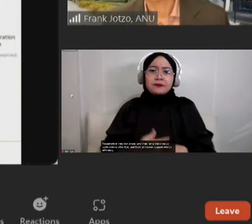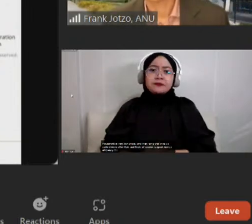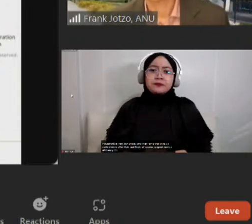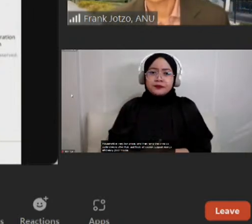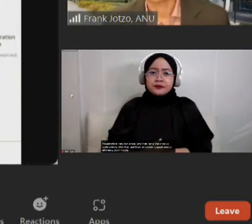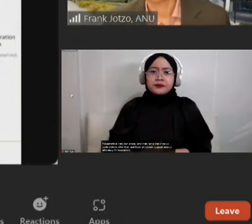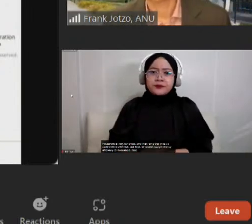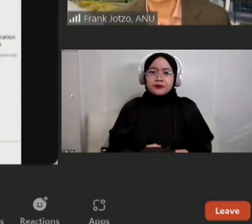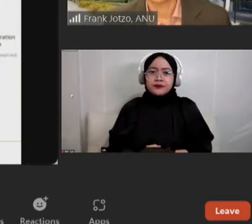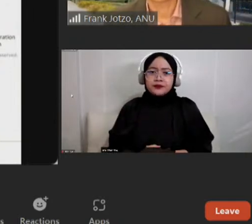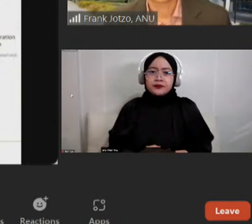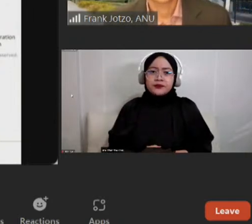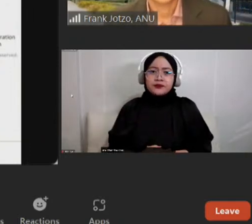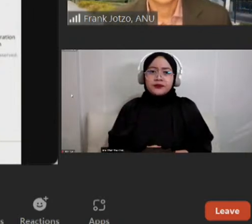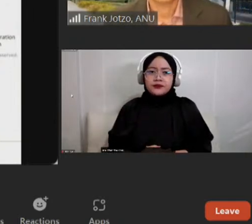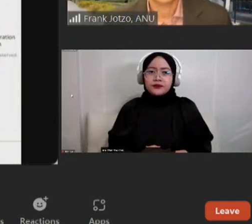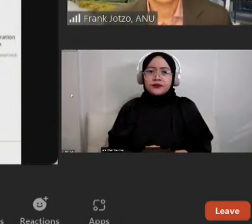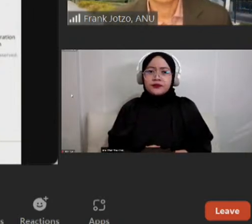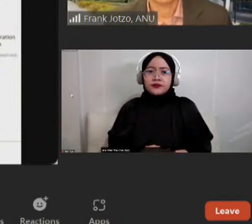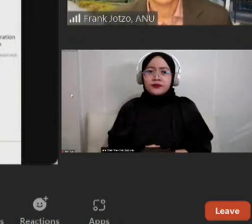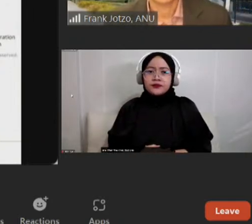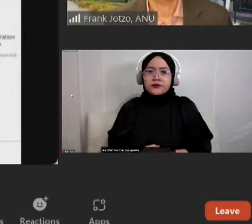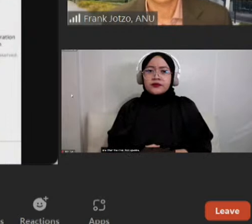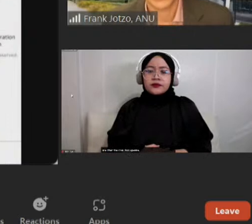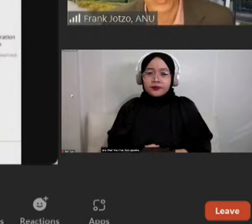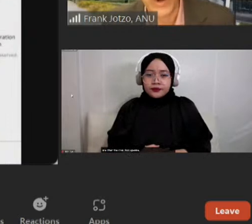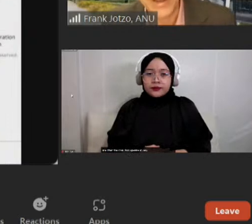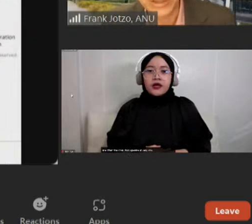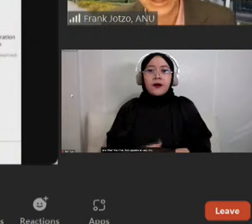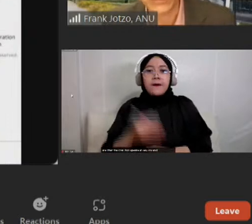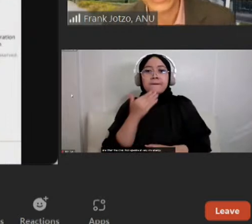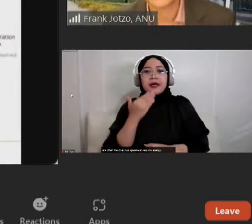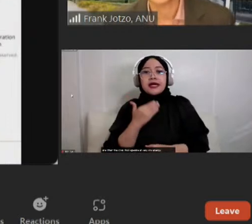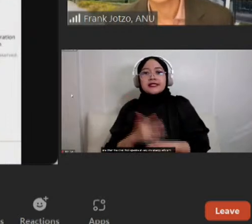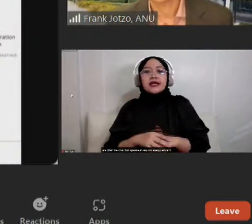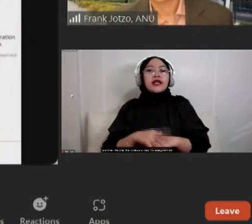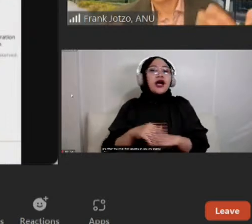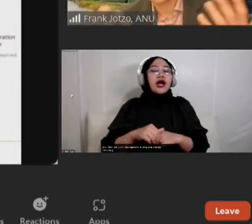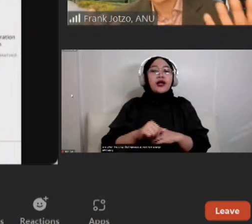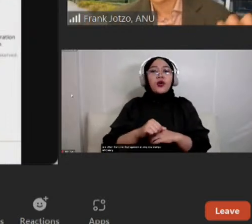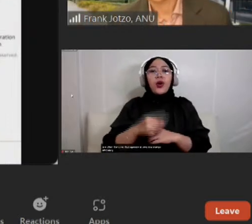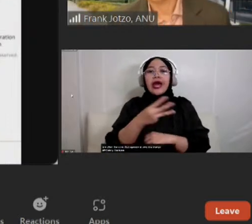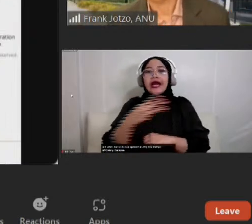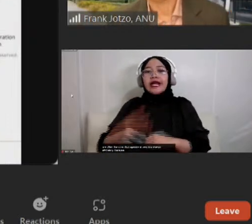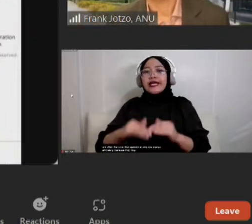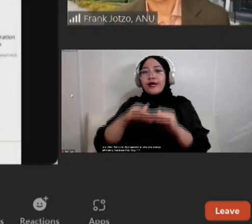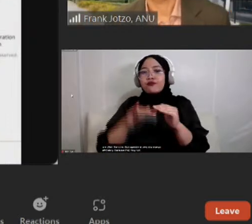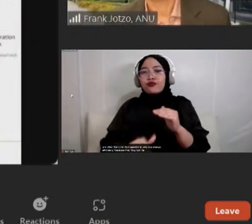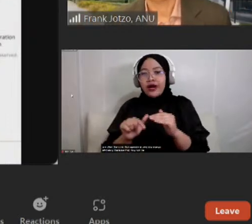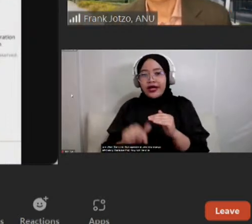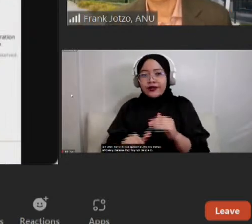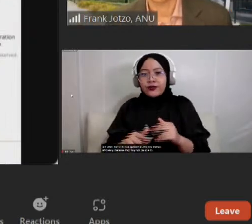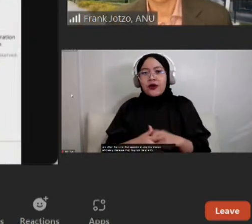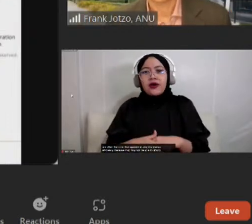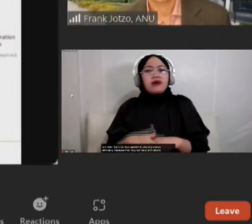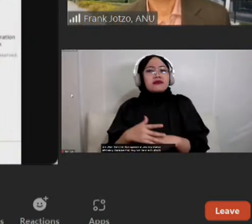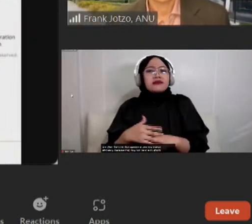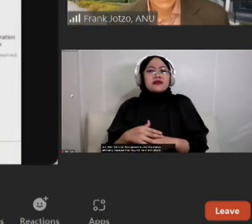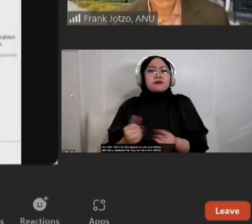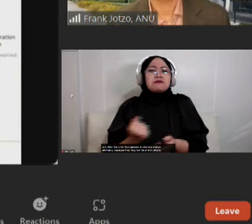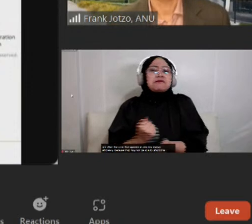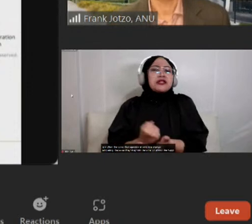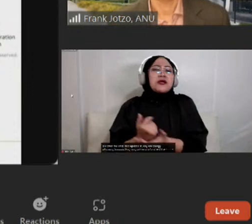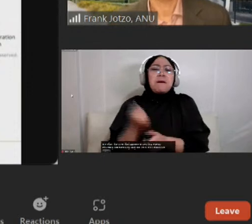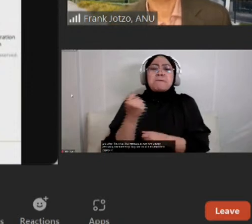Poor households are often the ones that operate at very low energy efficiency because they may not be able to afford